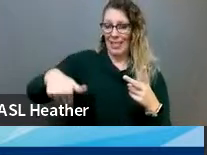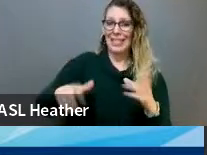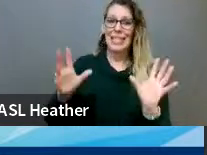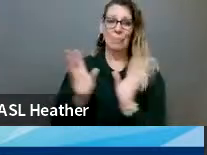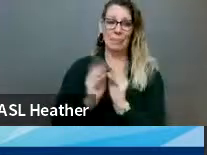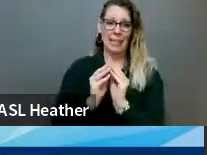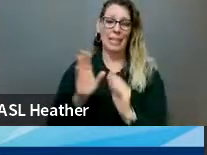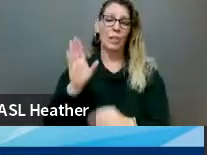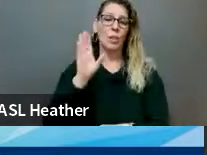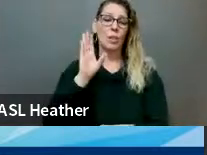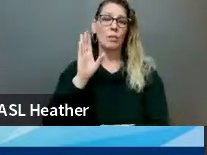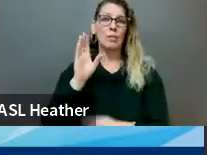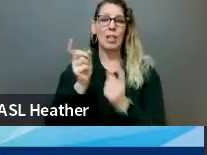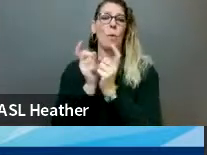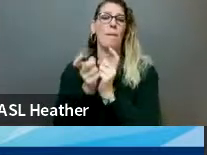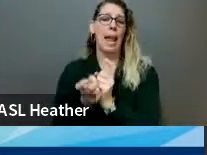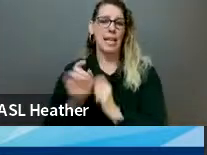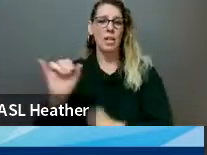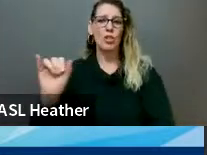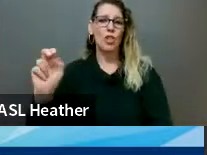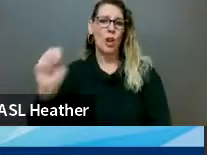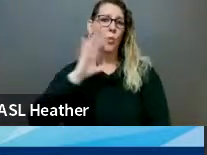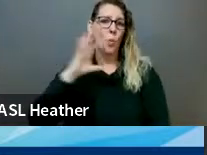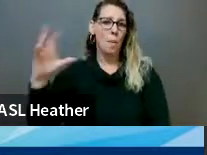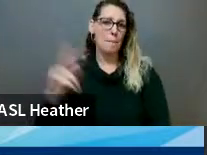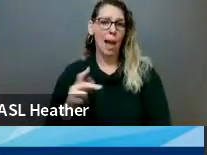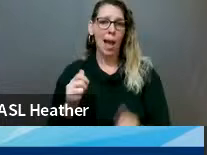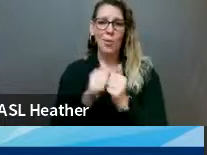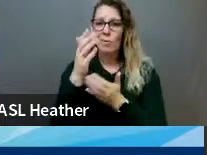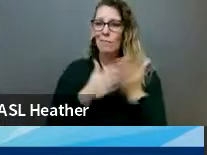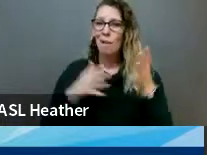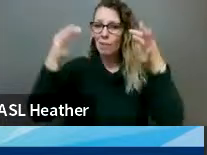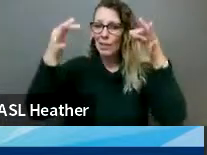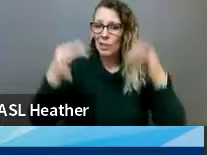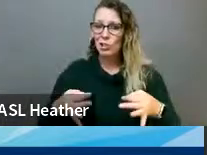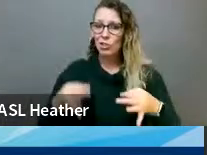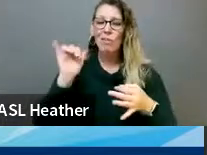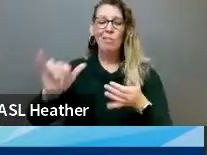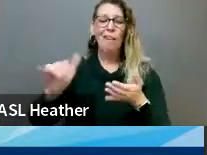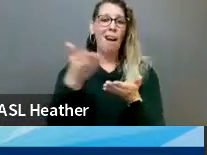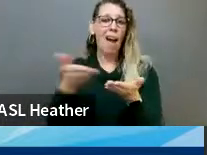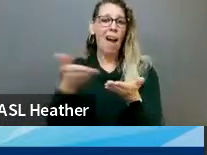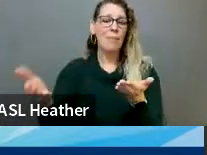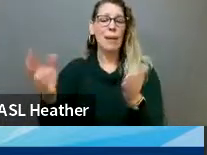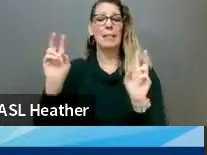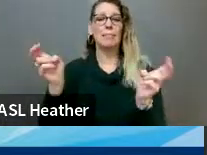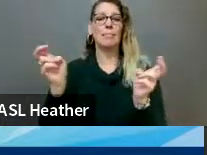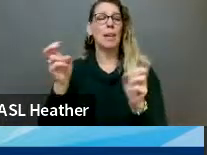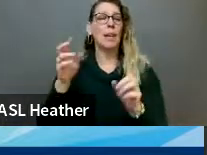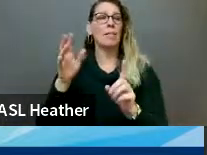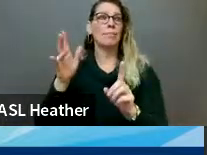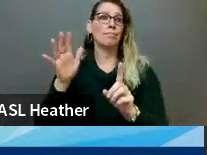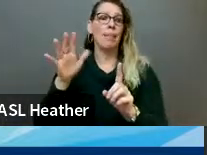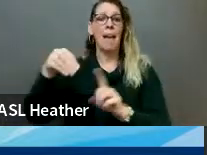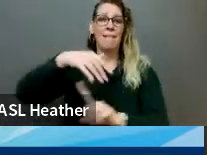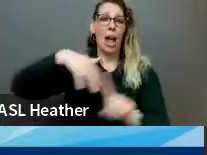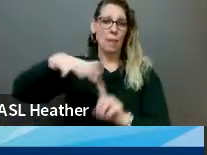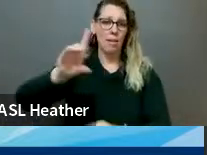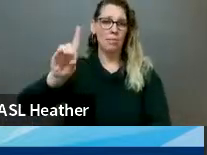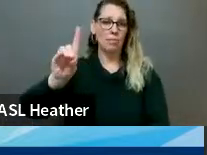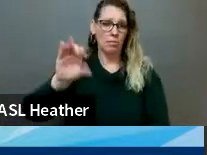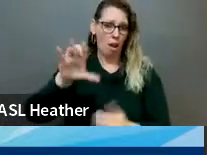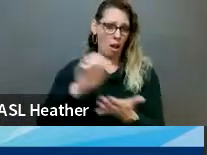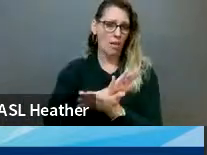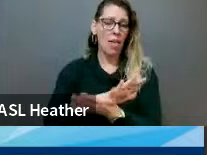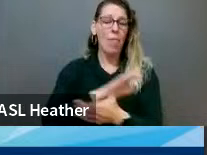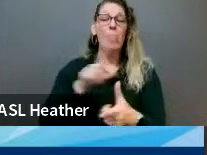kind of where you're refining. January will come back with some decisions on the items that could be in environmental docs. And then we'll begin to discuss